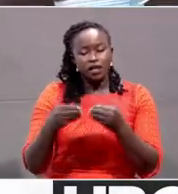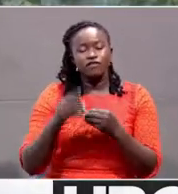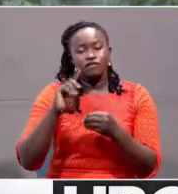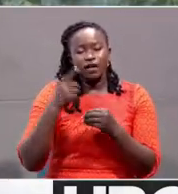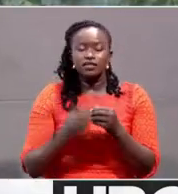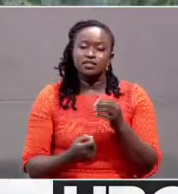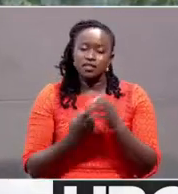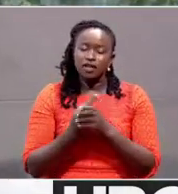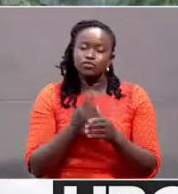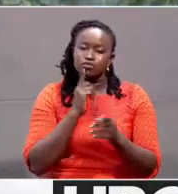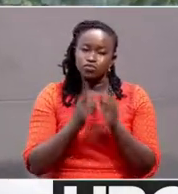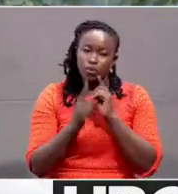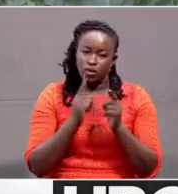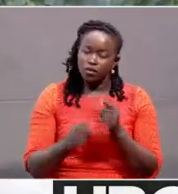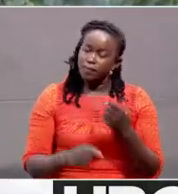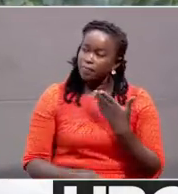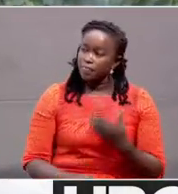on the